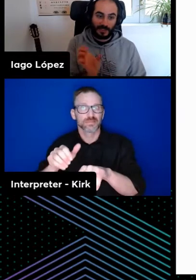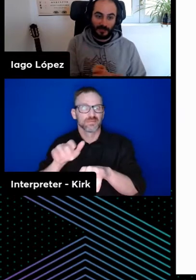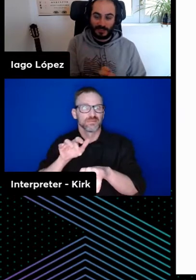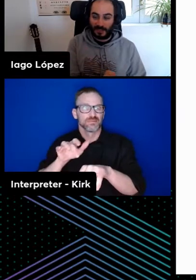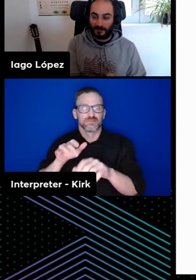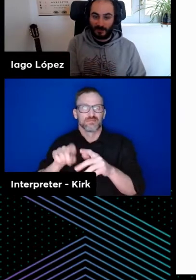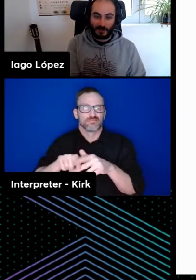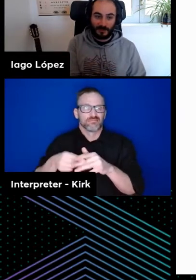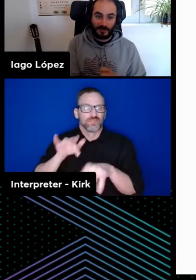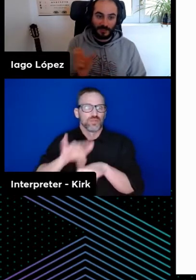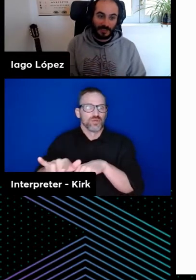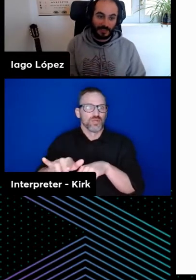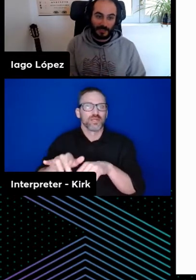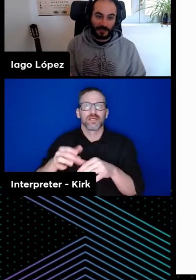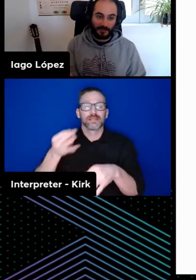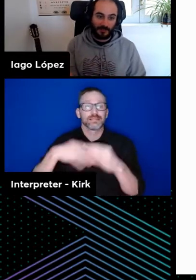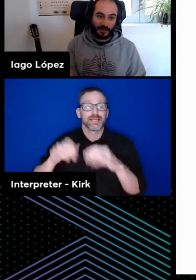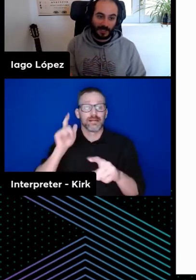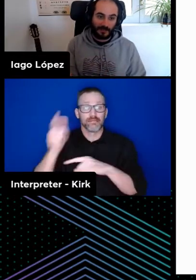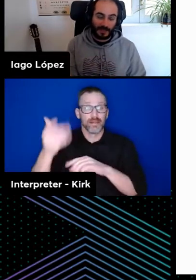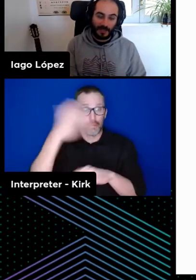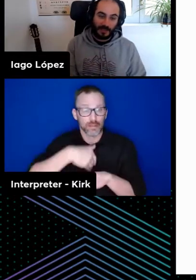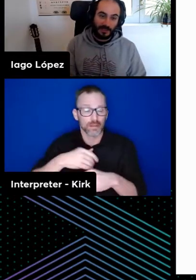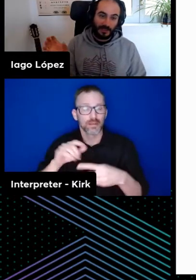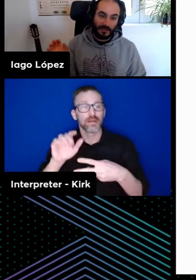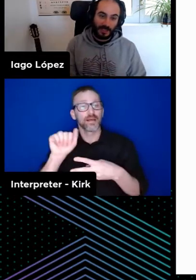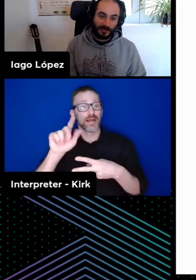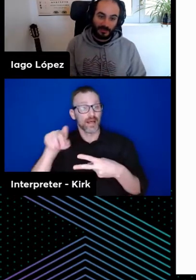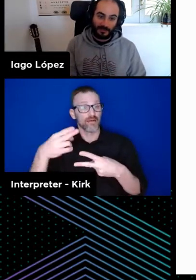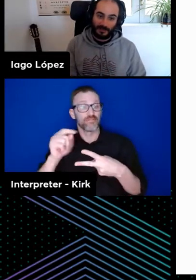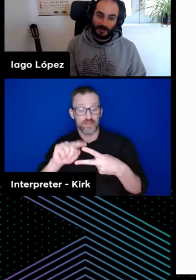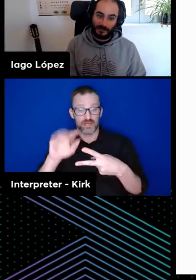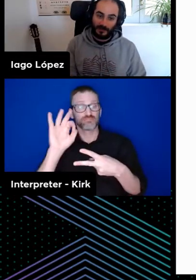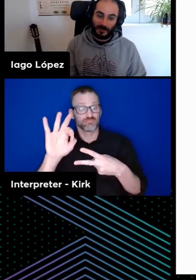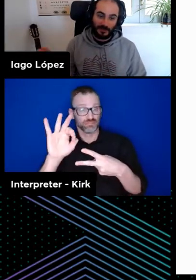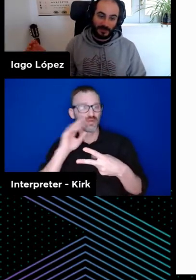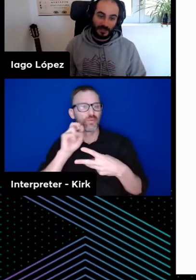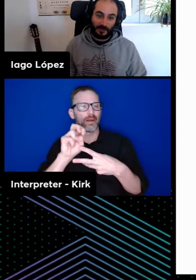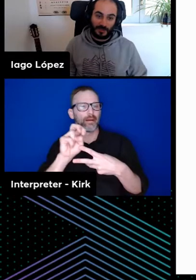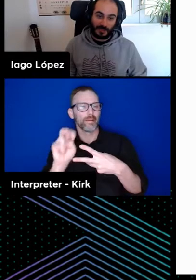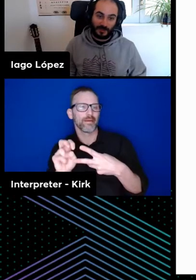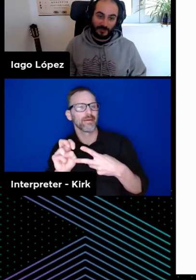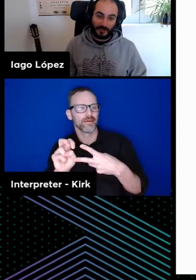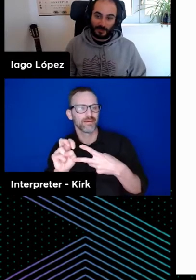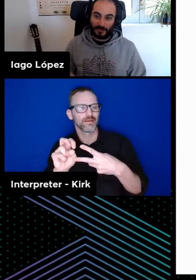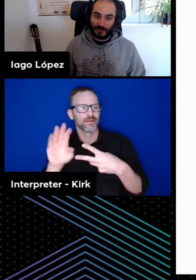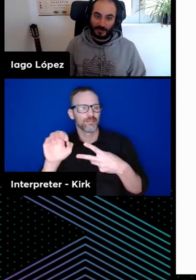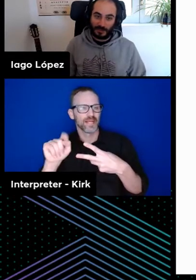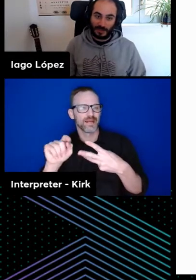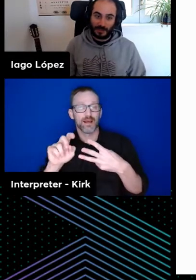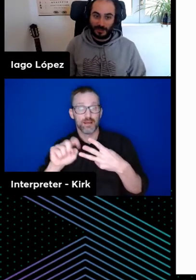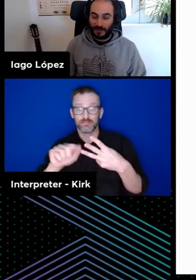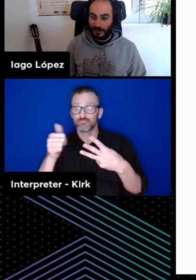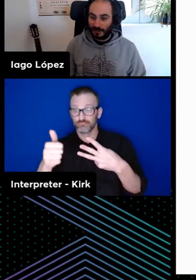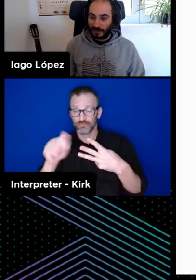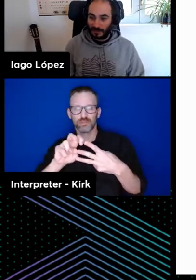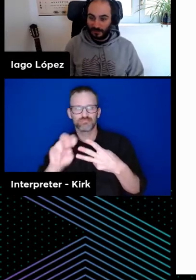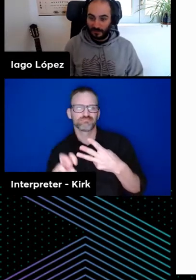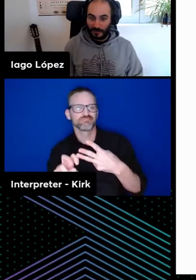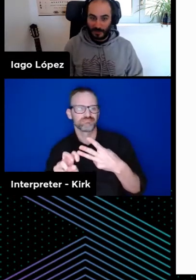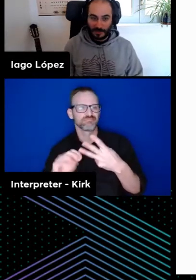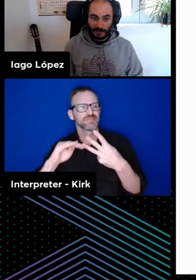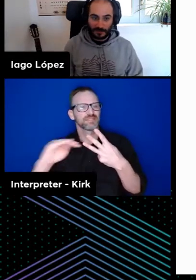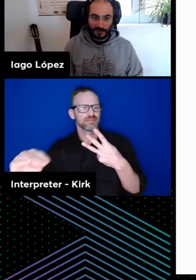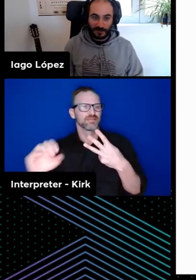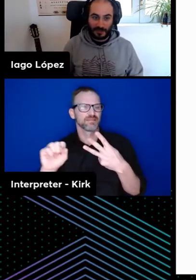that's in the alpha channel will go to the beta channel with time, and then that will go to the stable channel in the end.